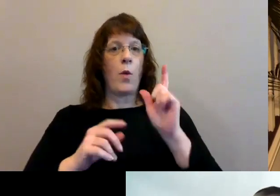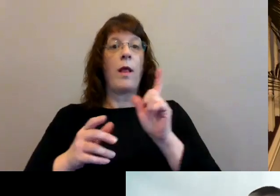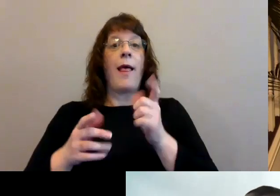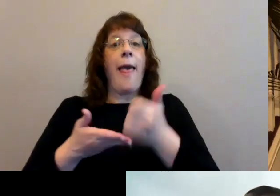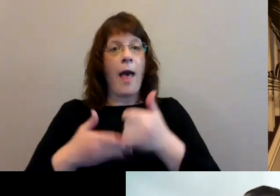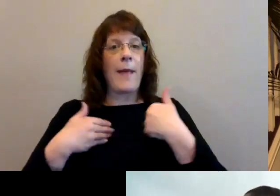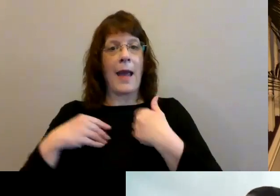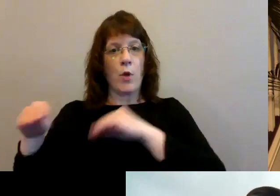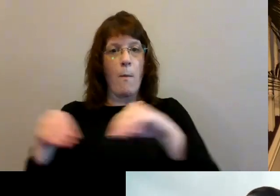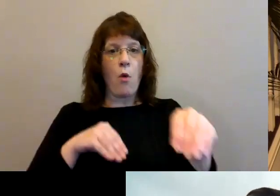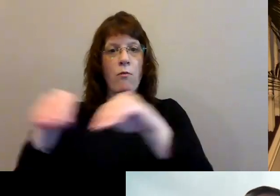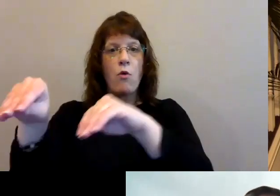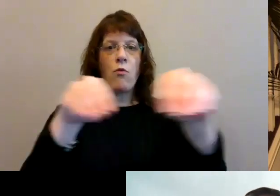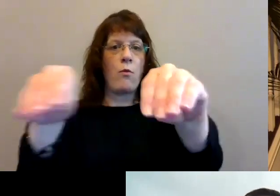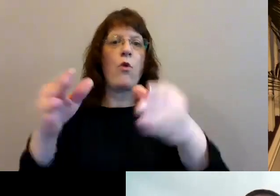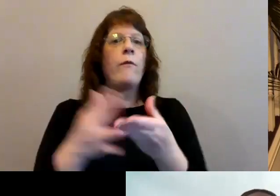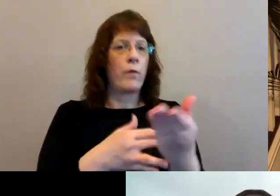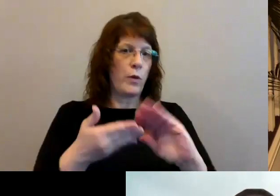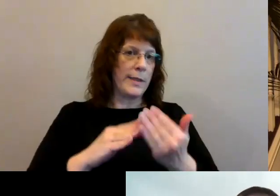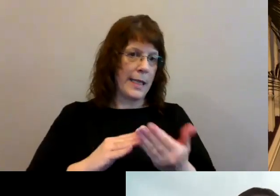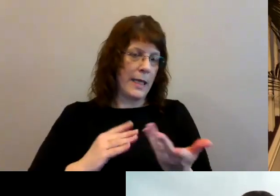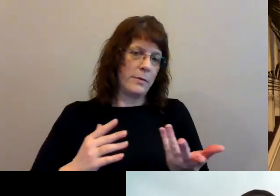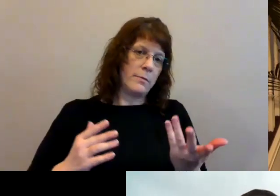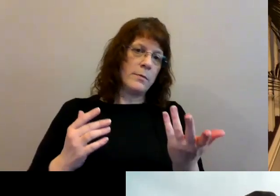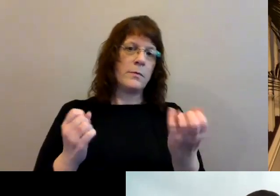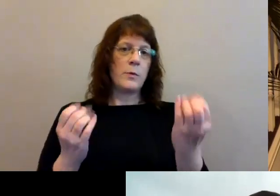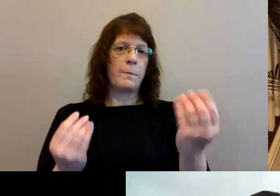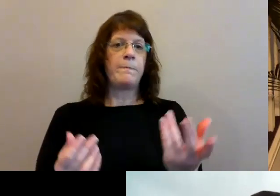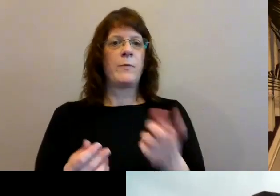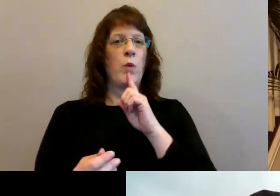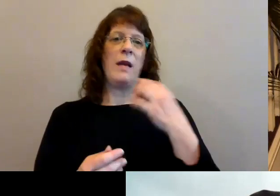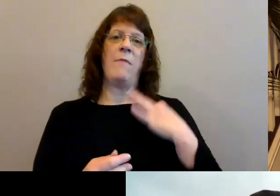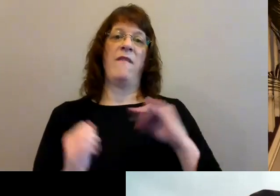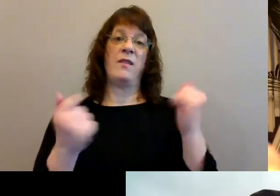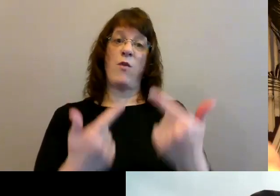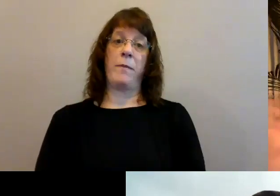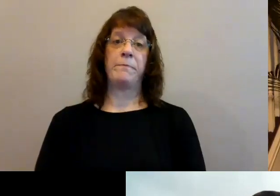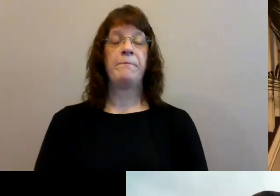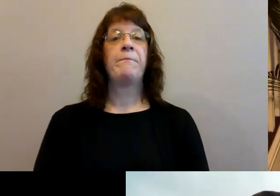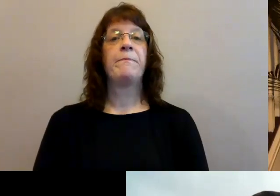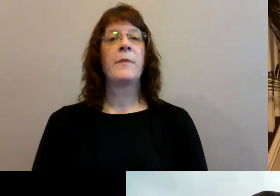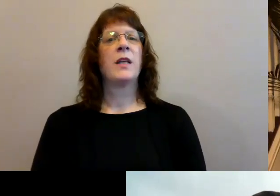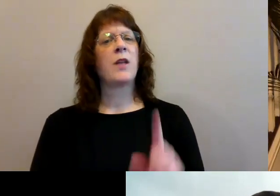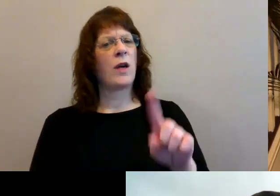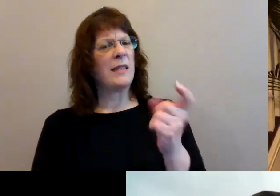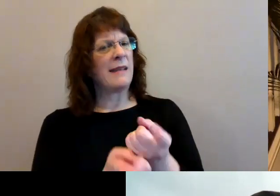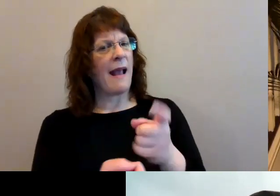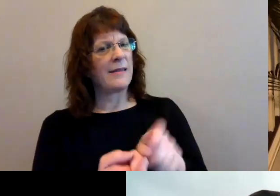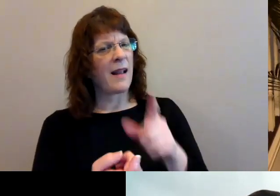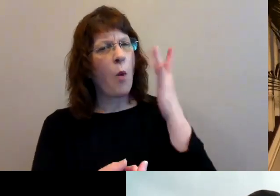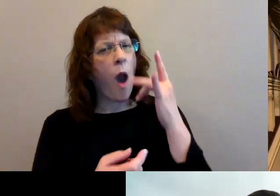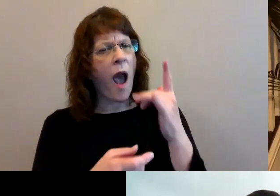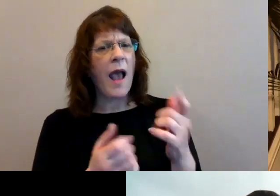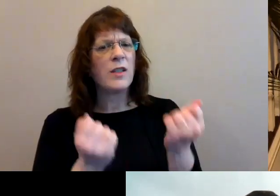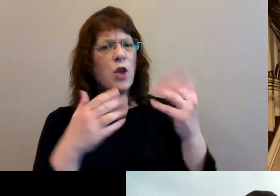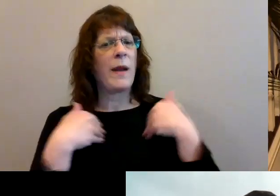to still happen, would definitely be super beneficial. Totally. So why are we currently losing so many species compared